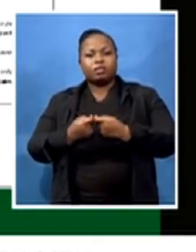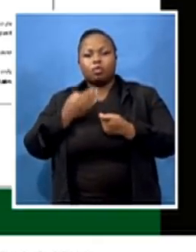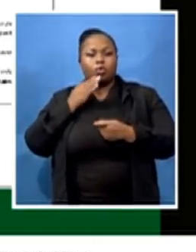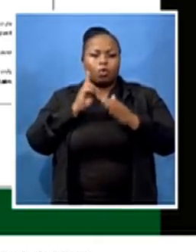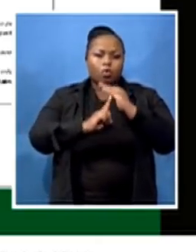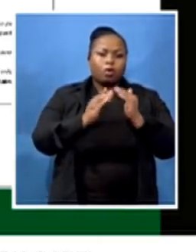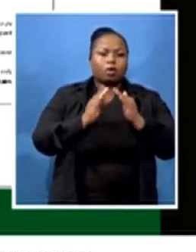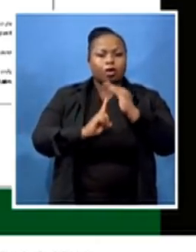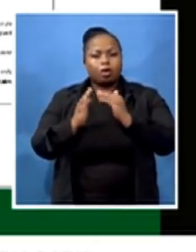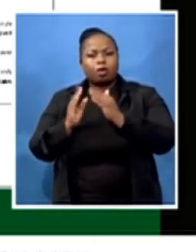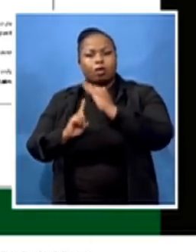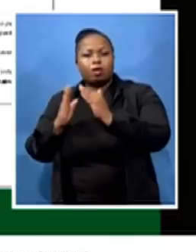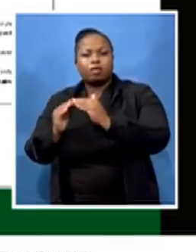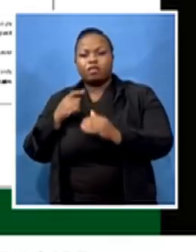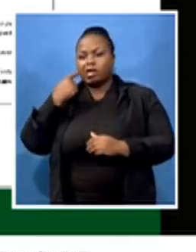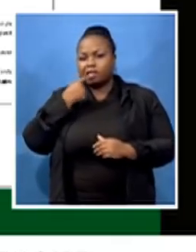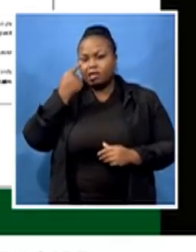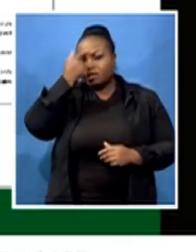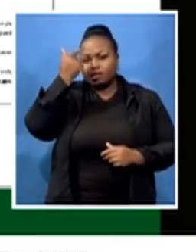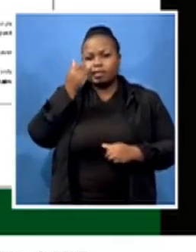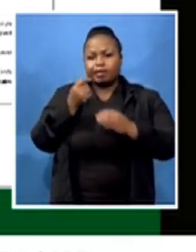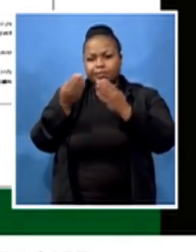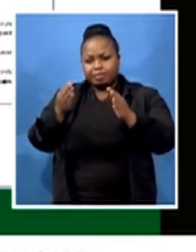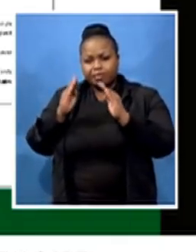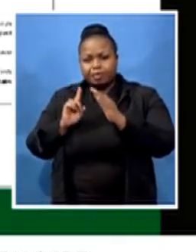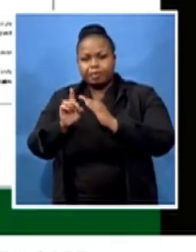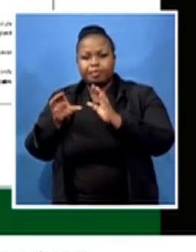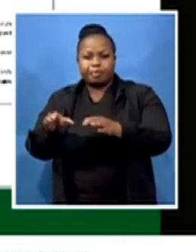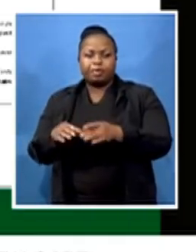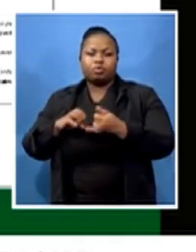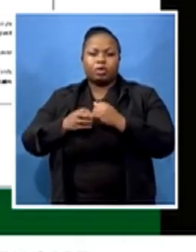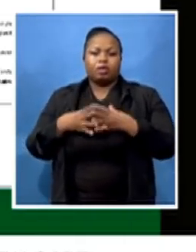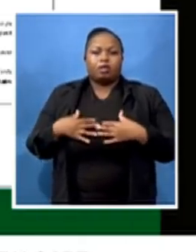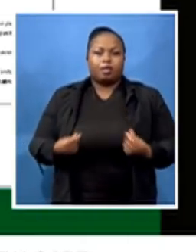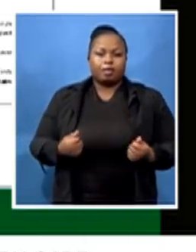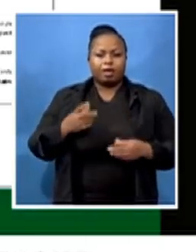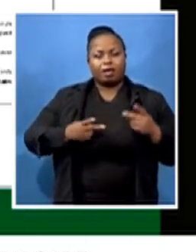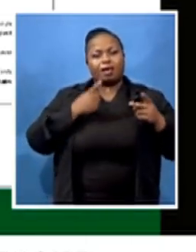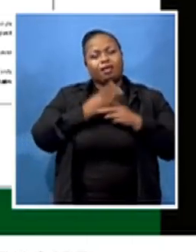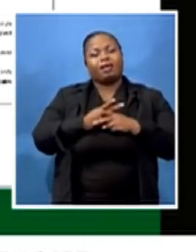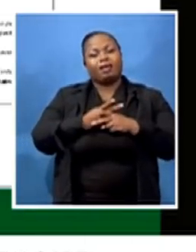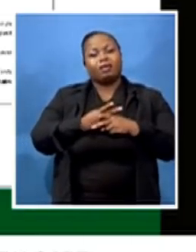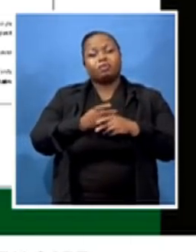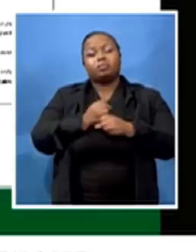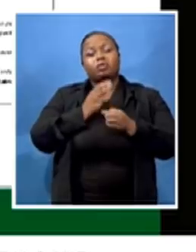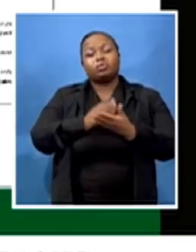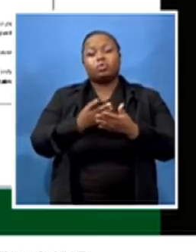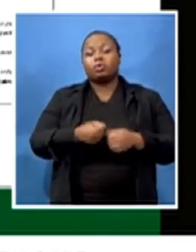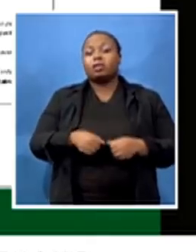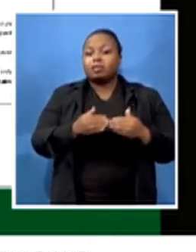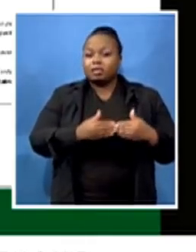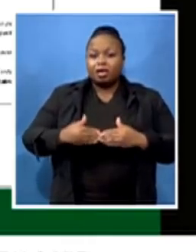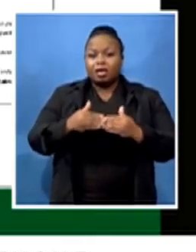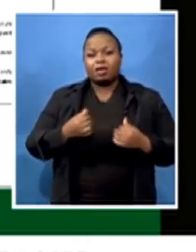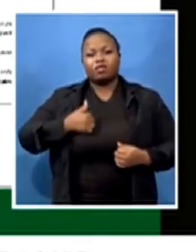to quarantine, to treat, and also make sure that they look after the health of all those individuals, and